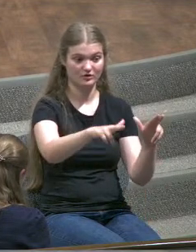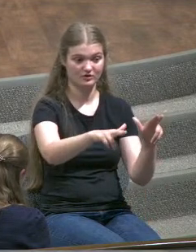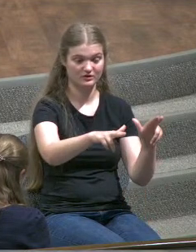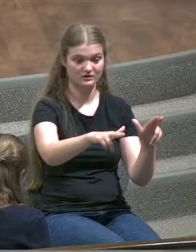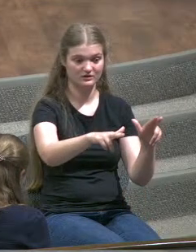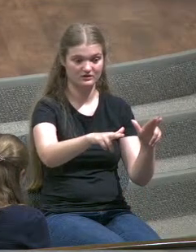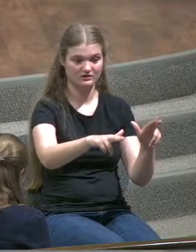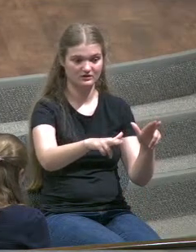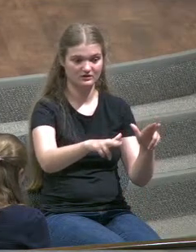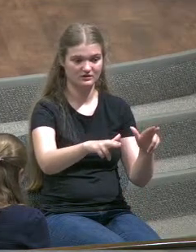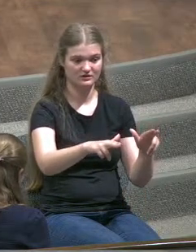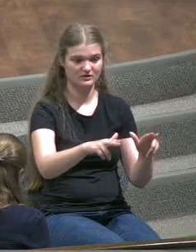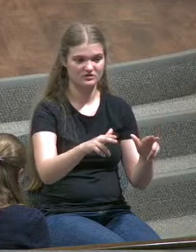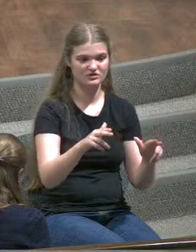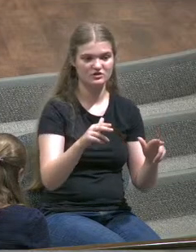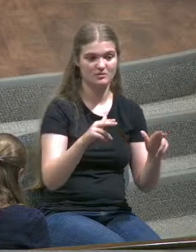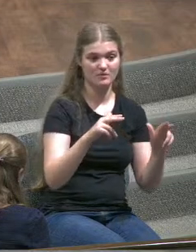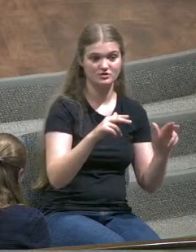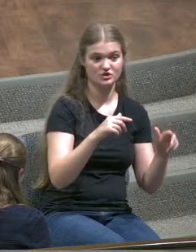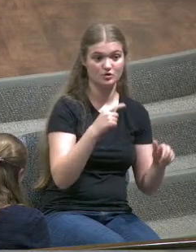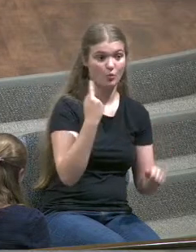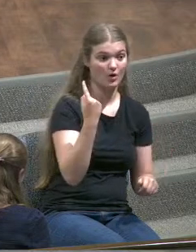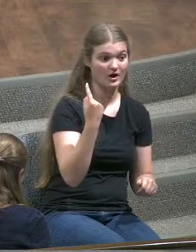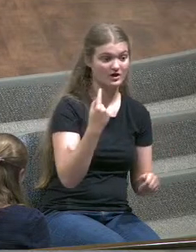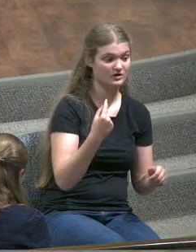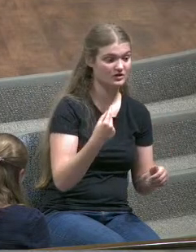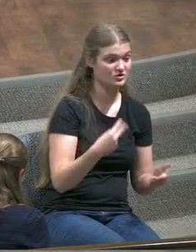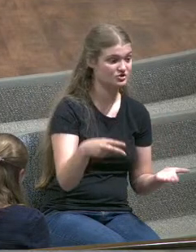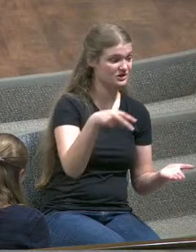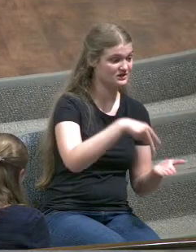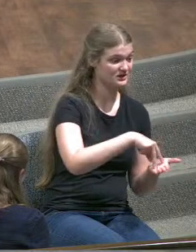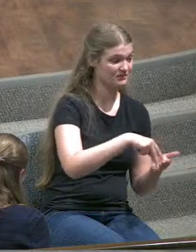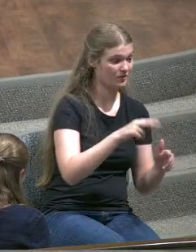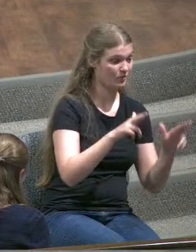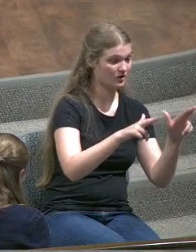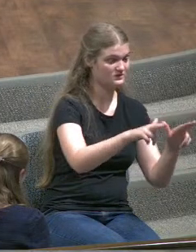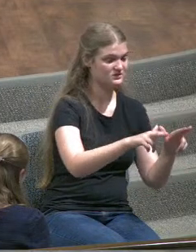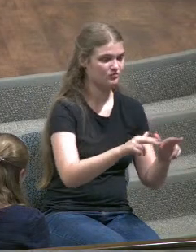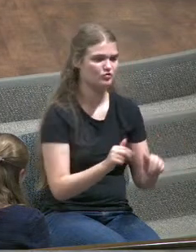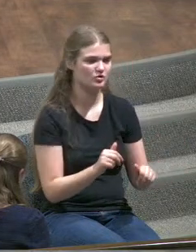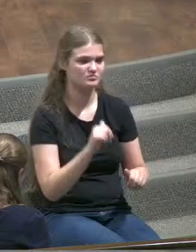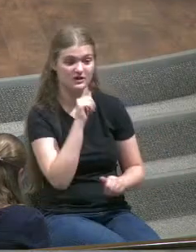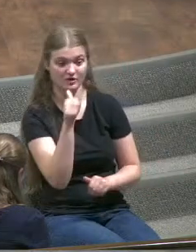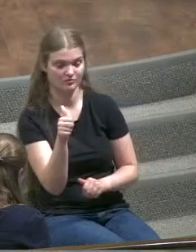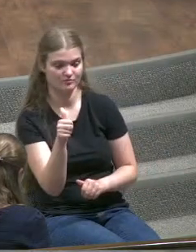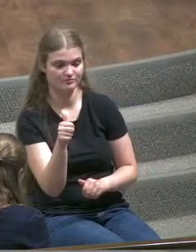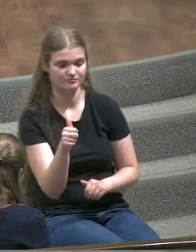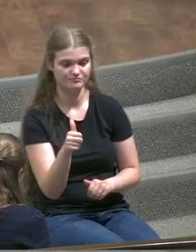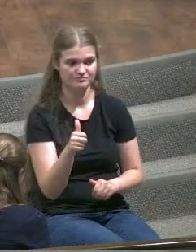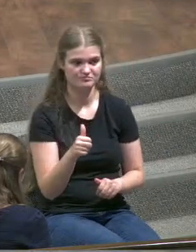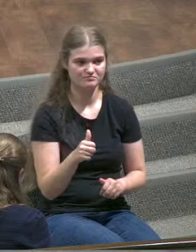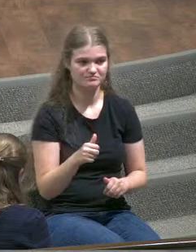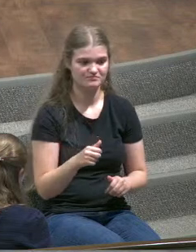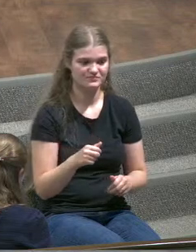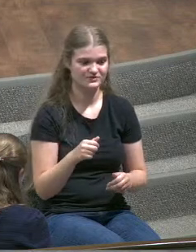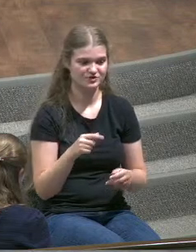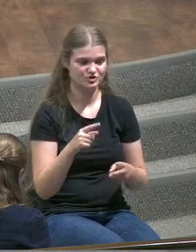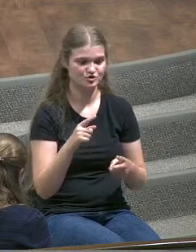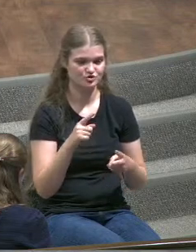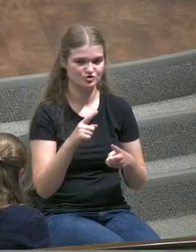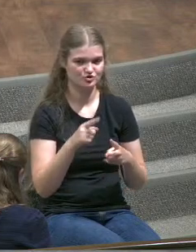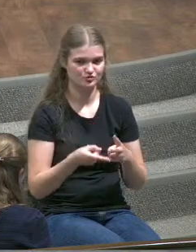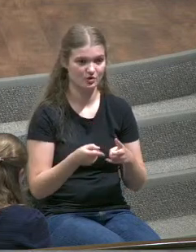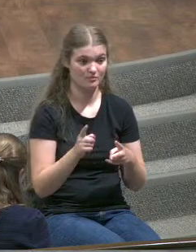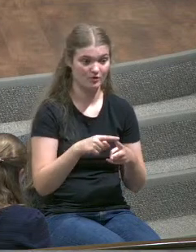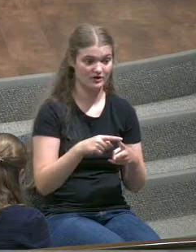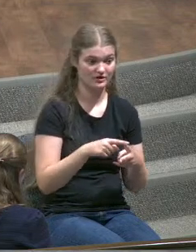the person either gets up and walks or they don't, right? They either get up and walk or they don't. Again, I can say